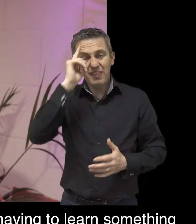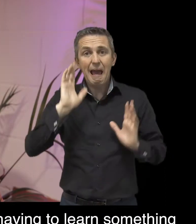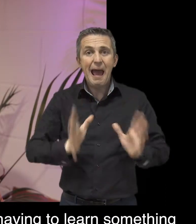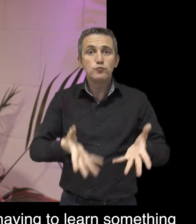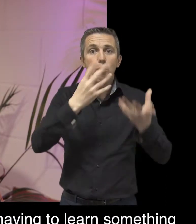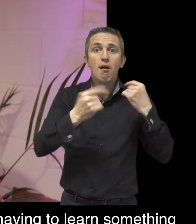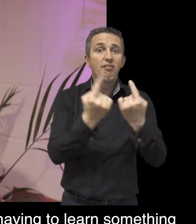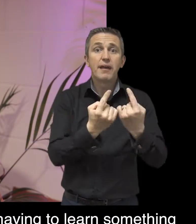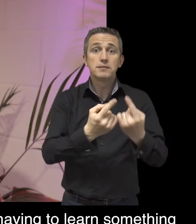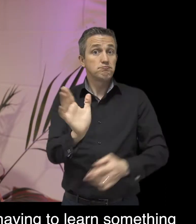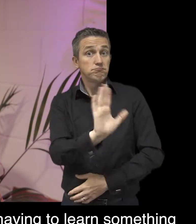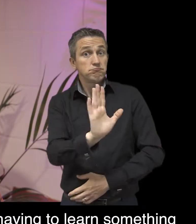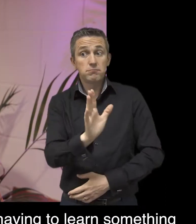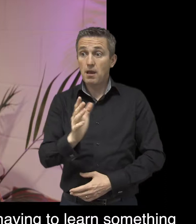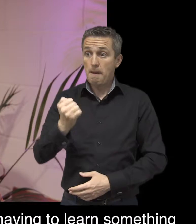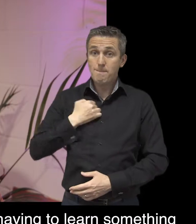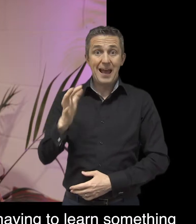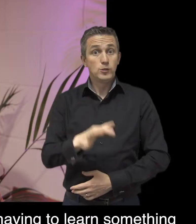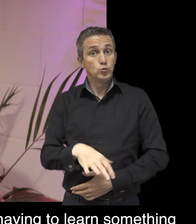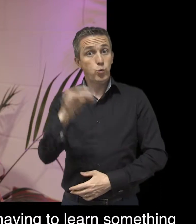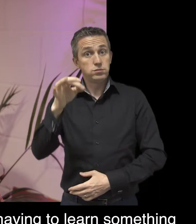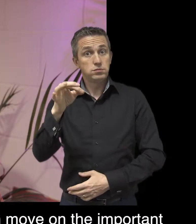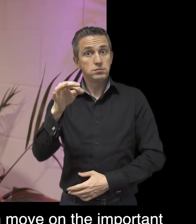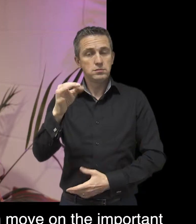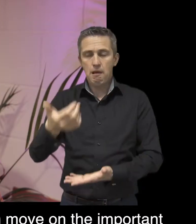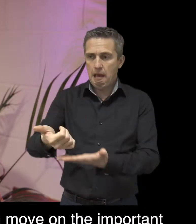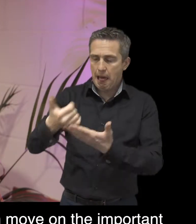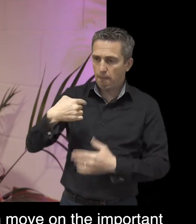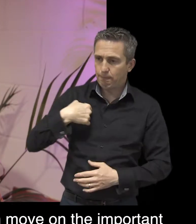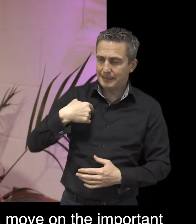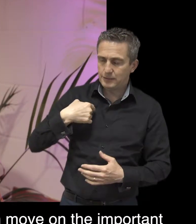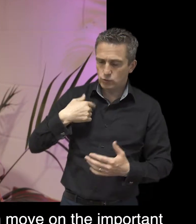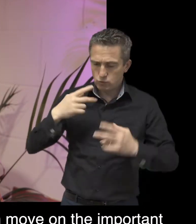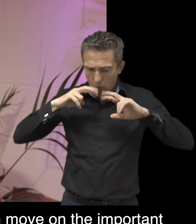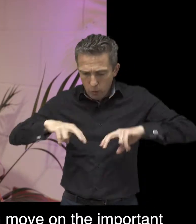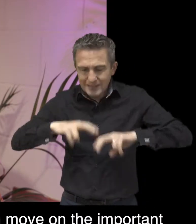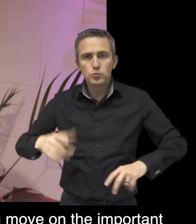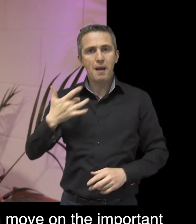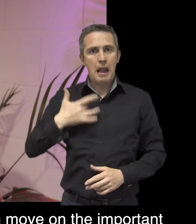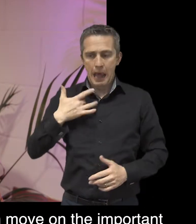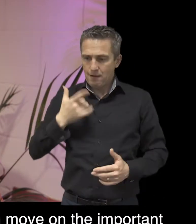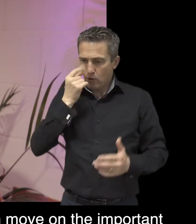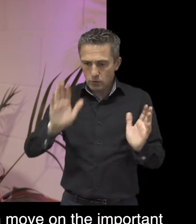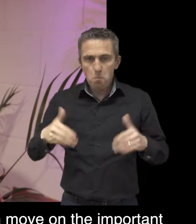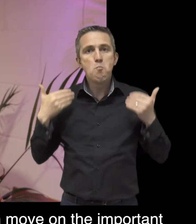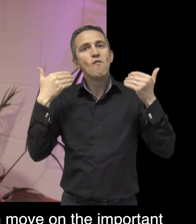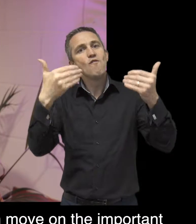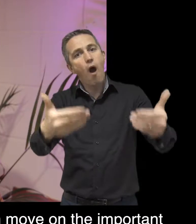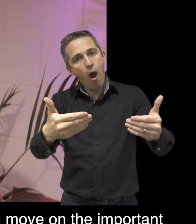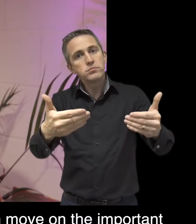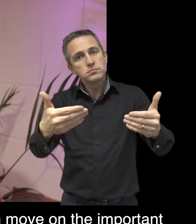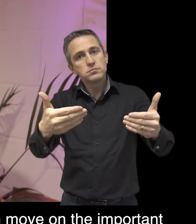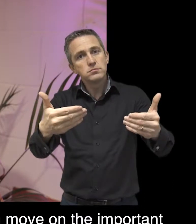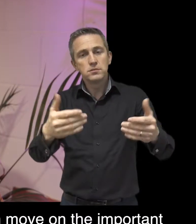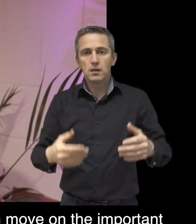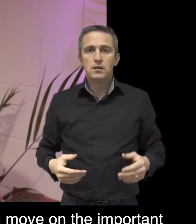It also enables you to resolve any situation in your life so that you can move on. The important thing being you can do what